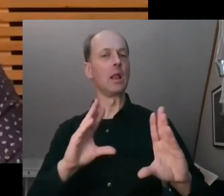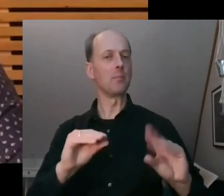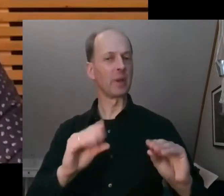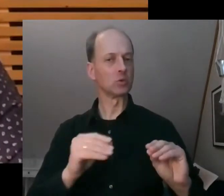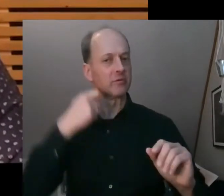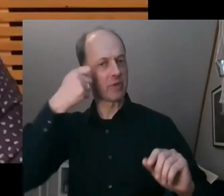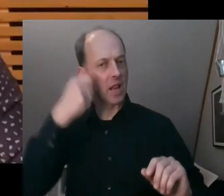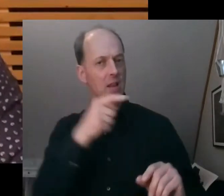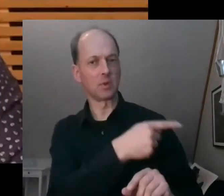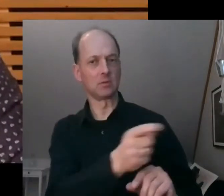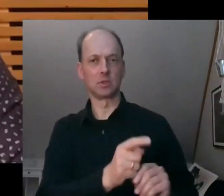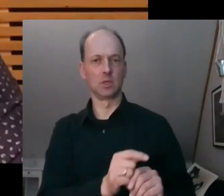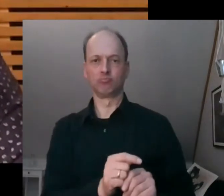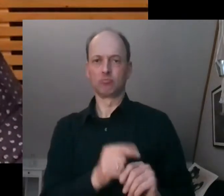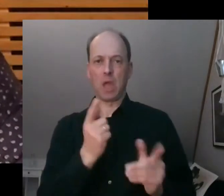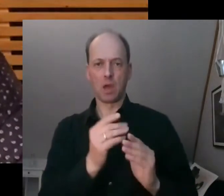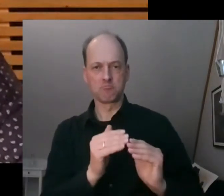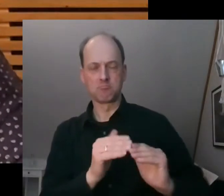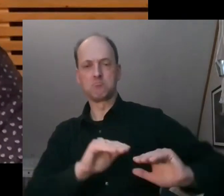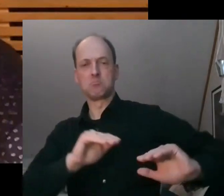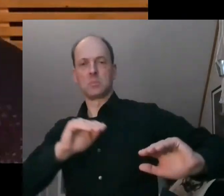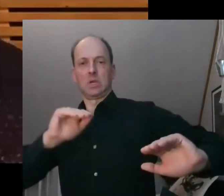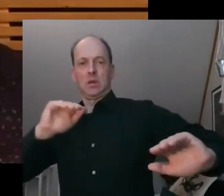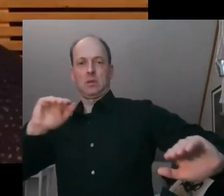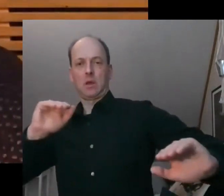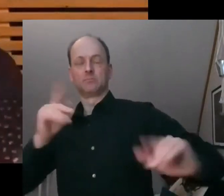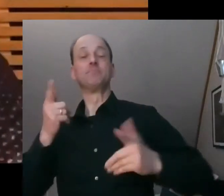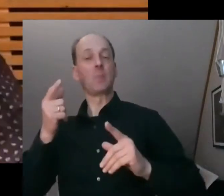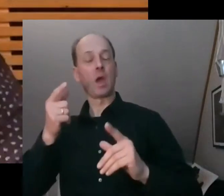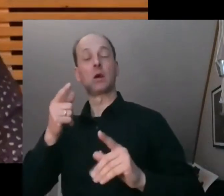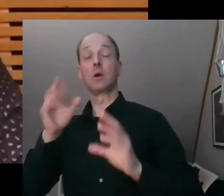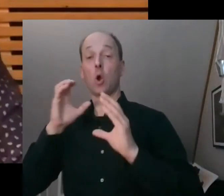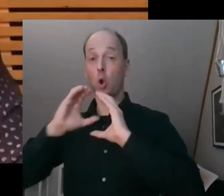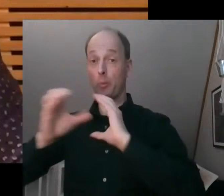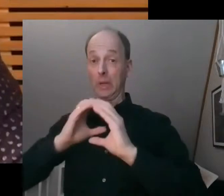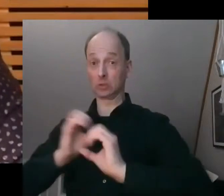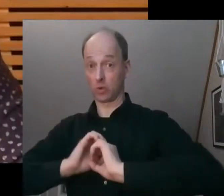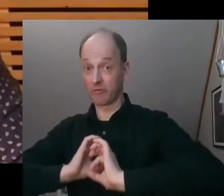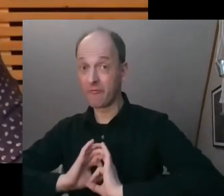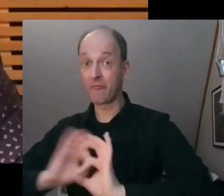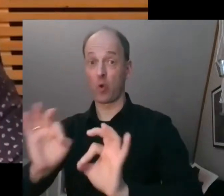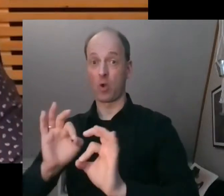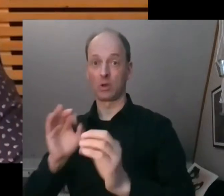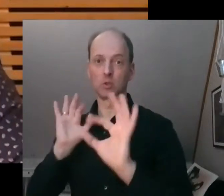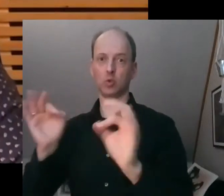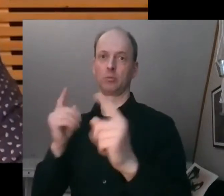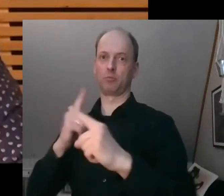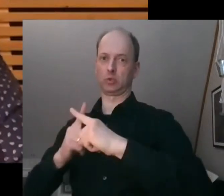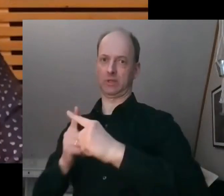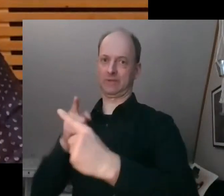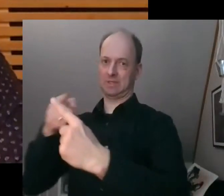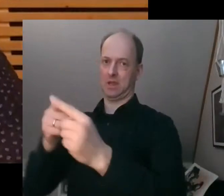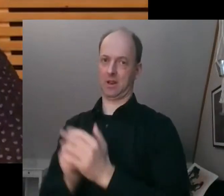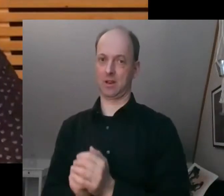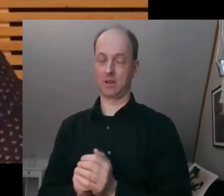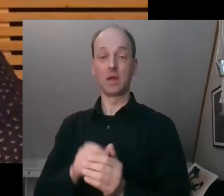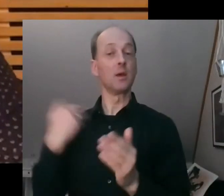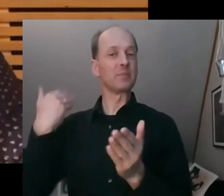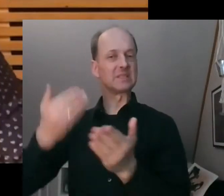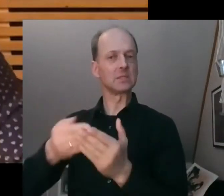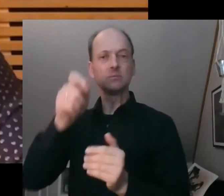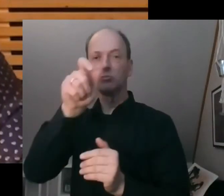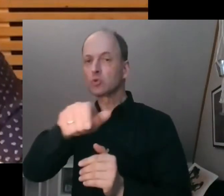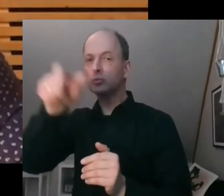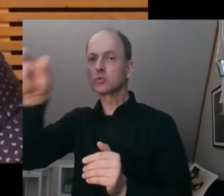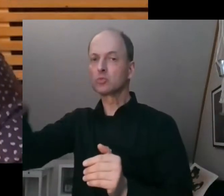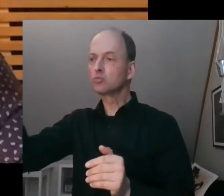films as far as communication for a good thing. So we are really involved, and we are really trying to